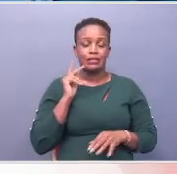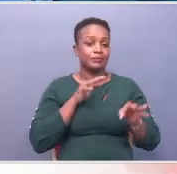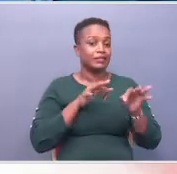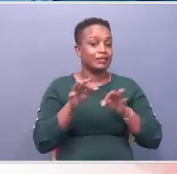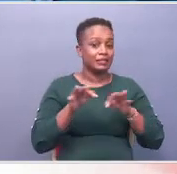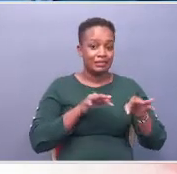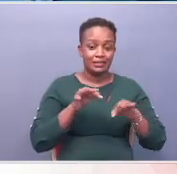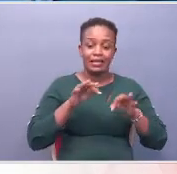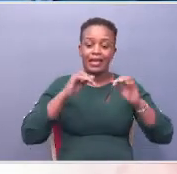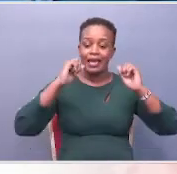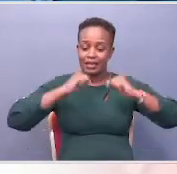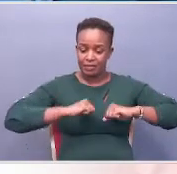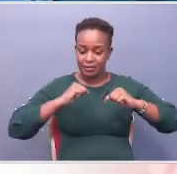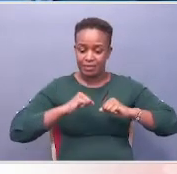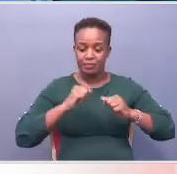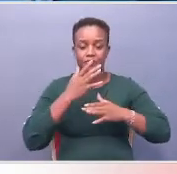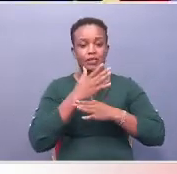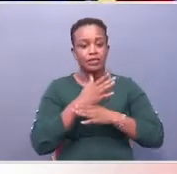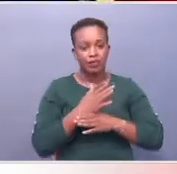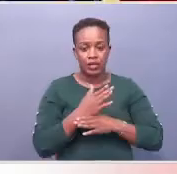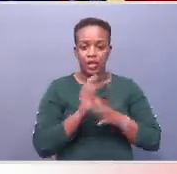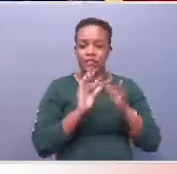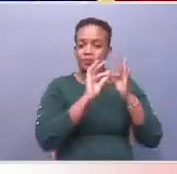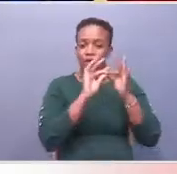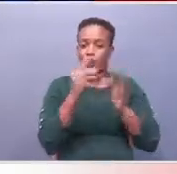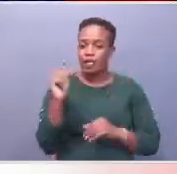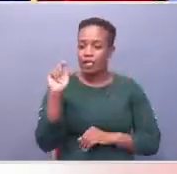between Azimio and One Kenya Alliance.